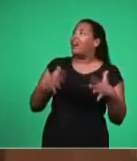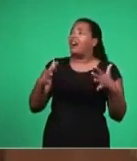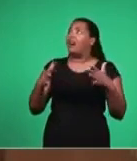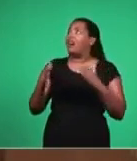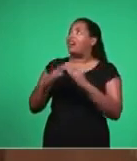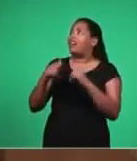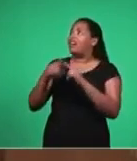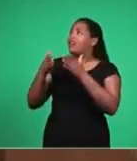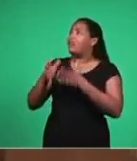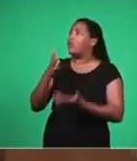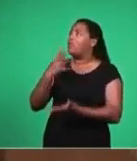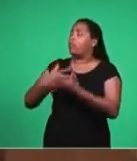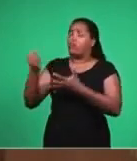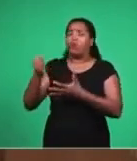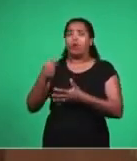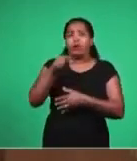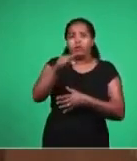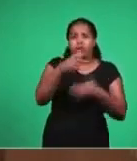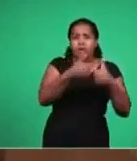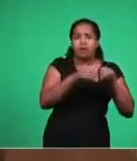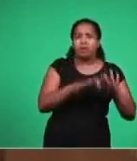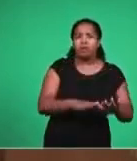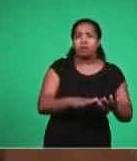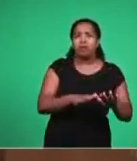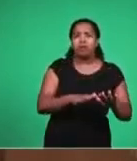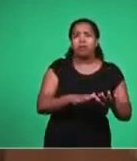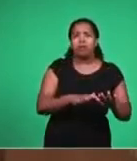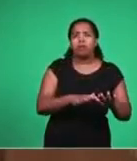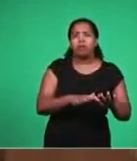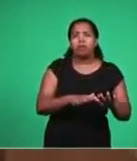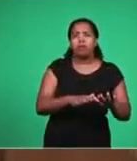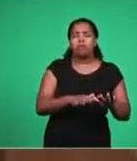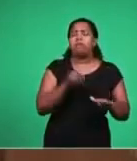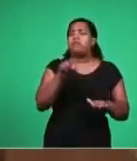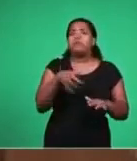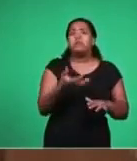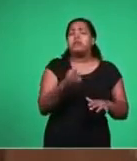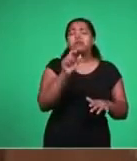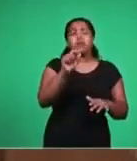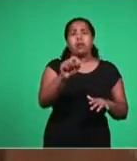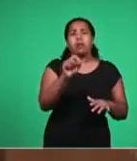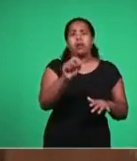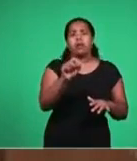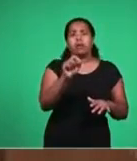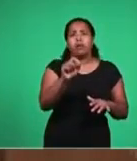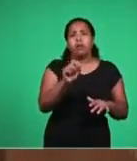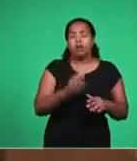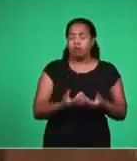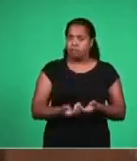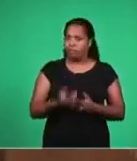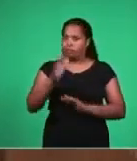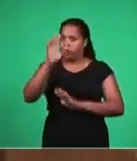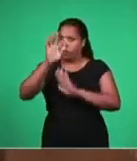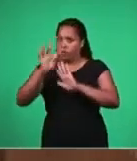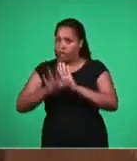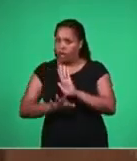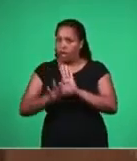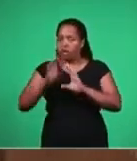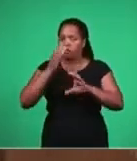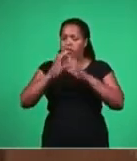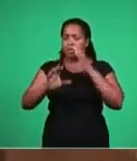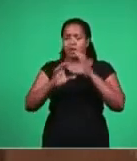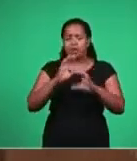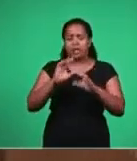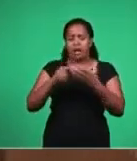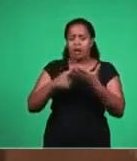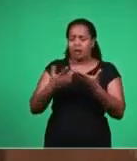no path, because the church left and you are here. So what do you want? You're going to have the text